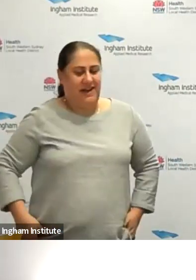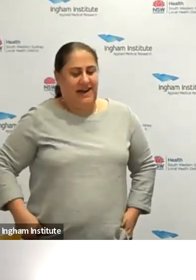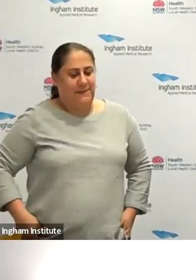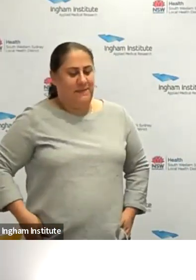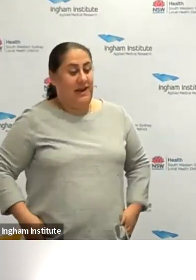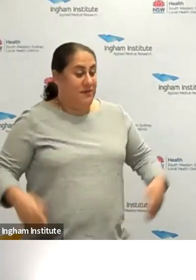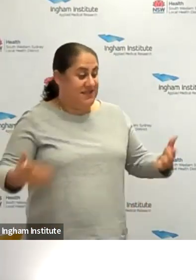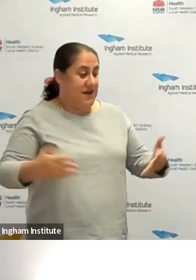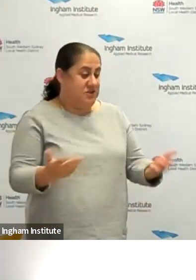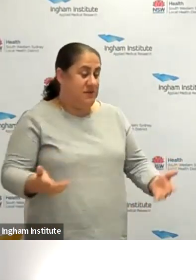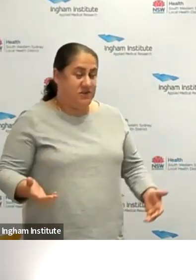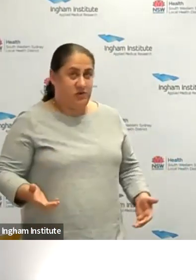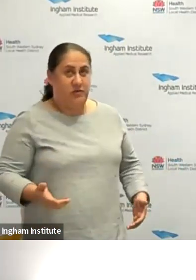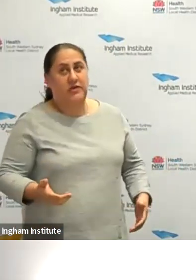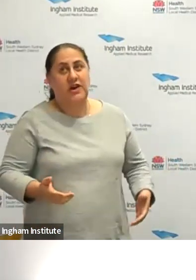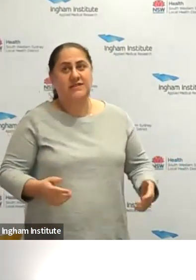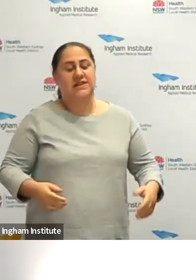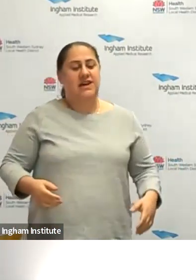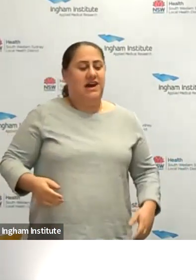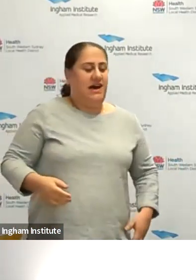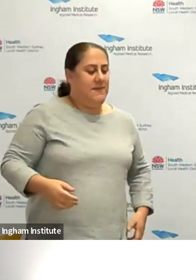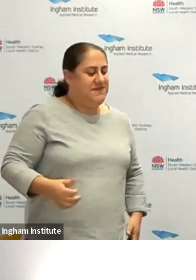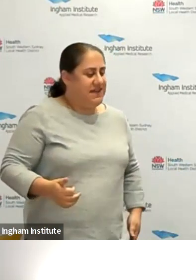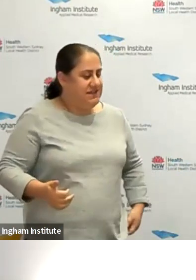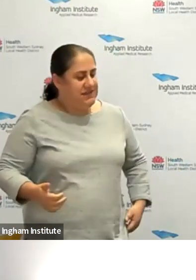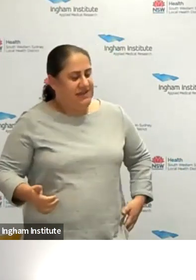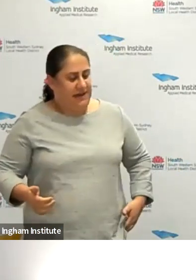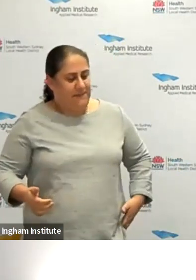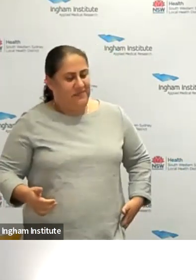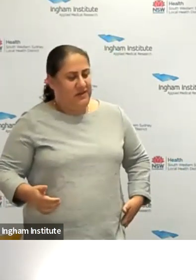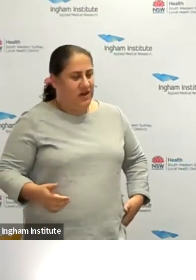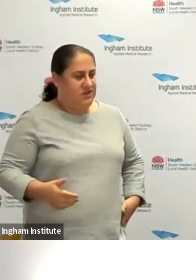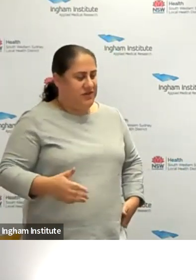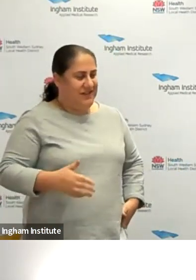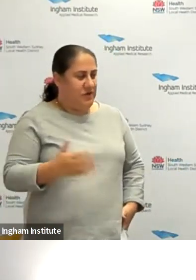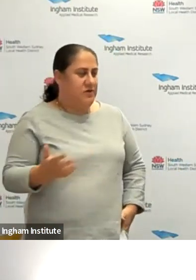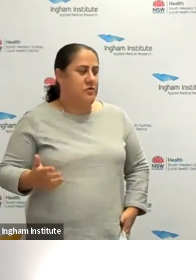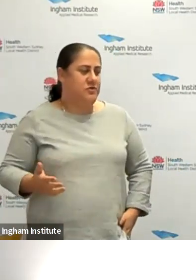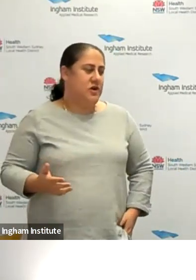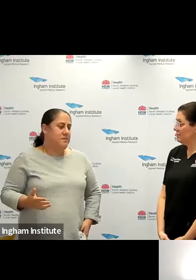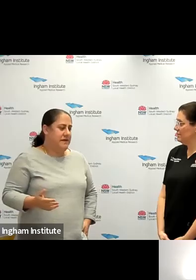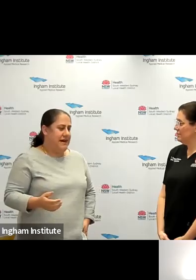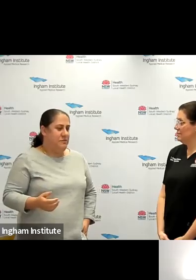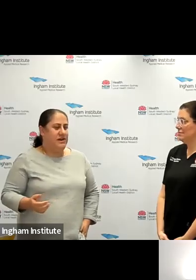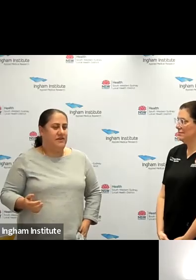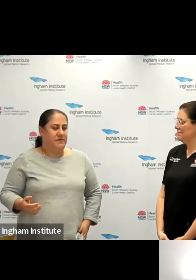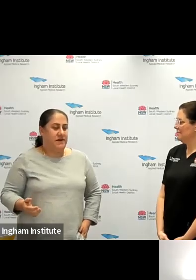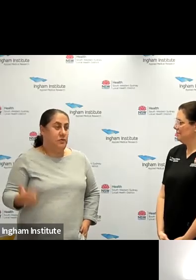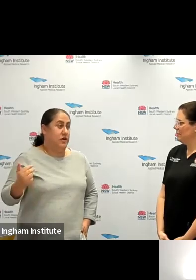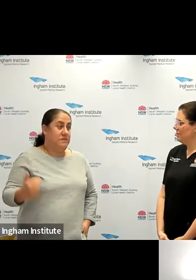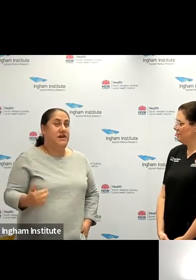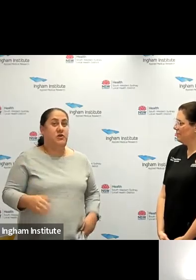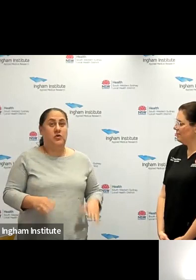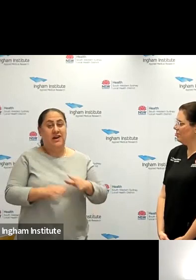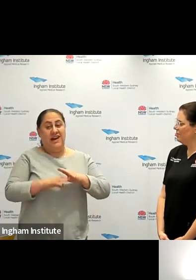for allowing me to come and share my story with you guys. Secondly, you guys are doing an incredible job looking after